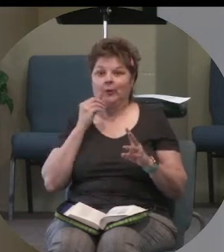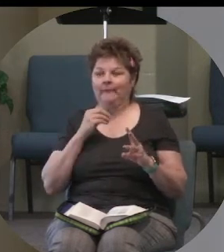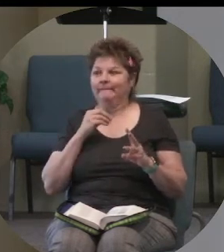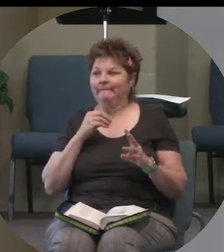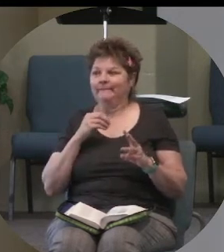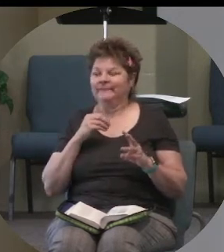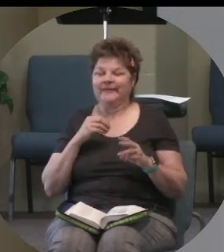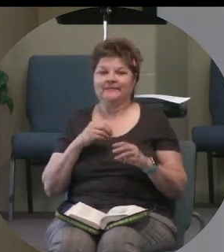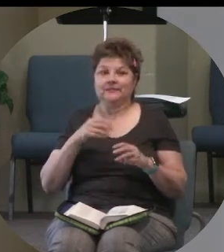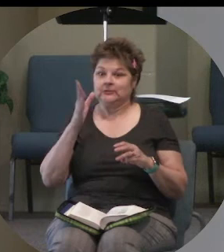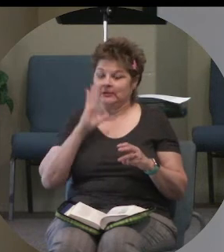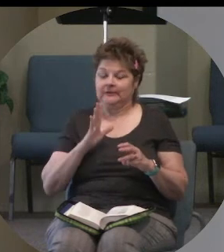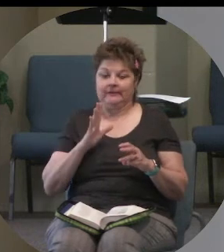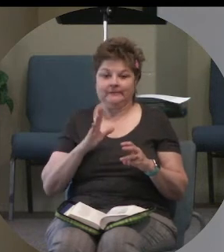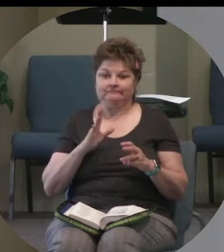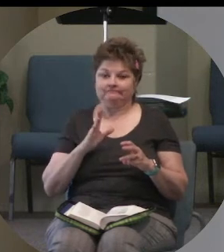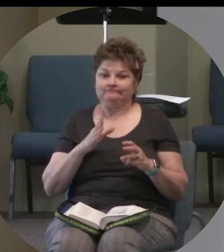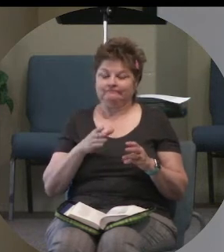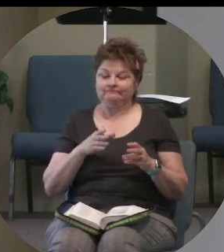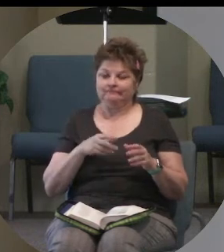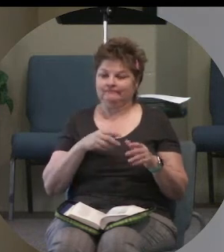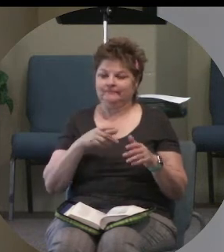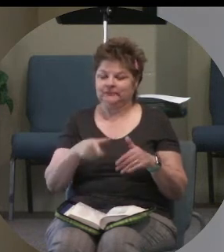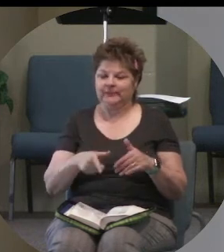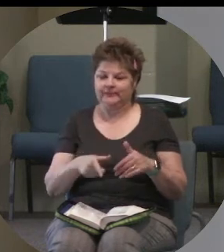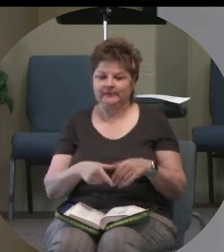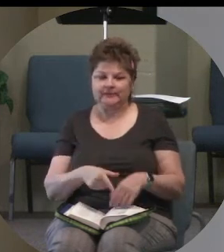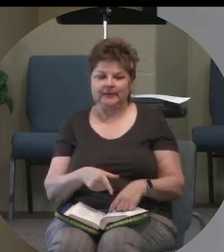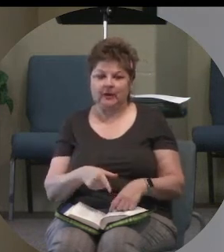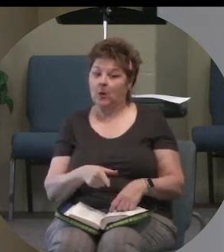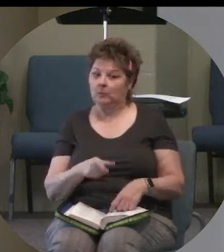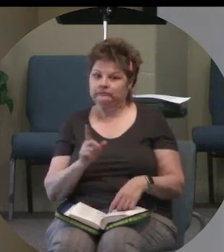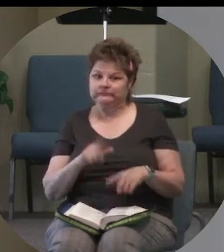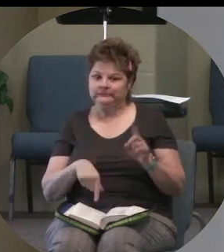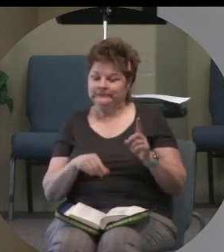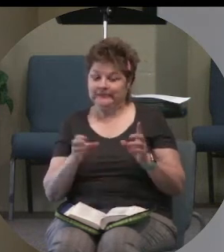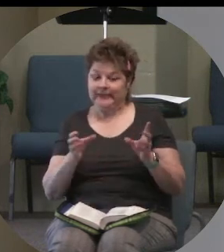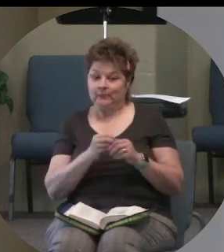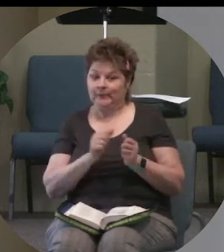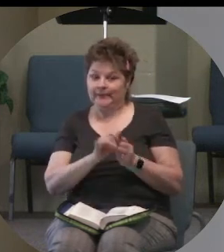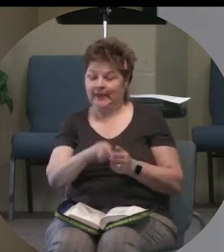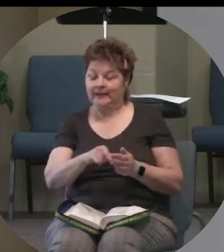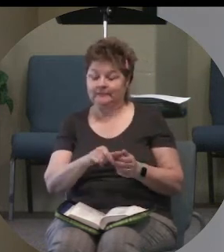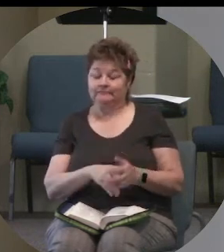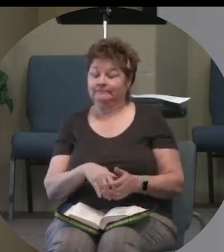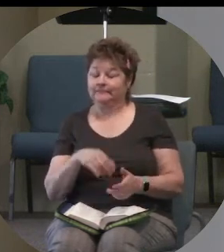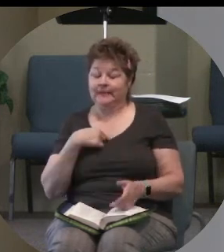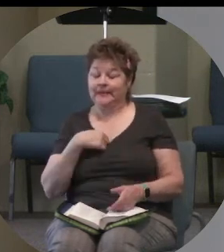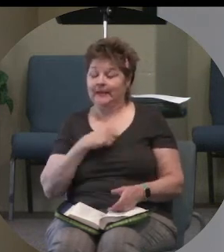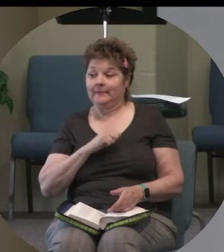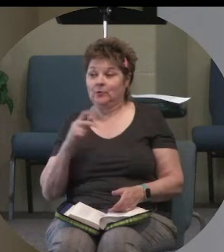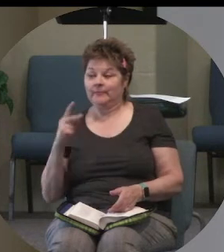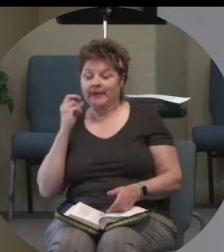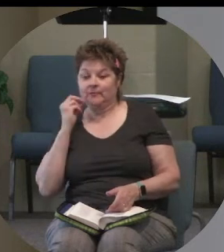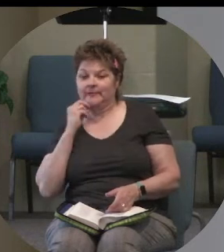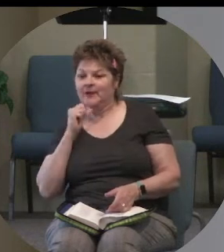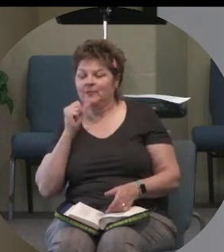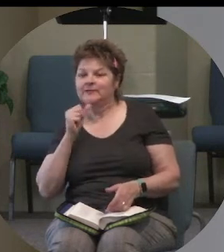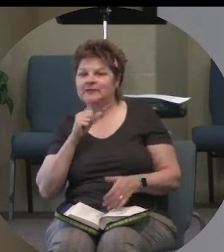Like, God stepped in, he wakes up and goes, "Oh, yeah, I can't win with that." Right? That's not even his whole army. That's